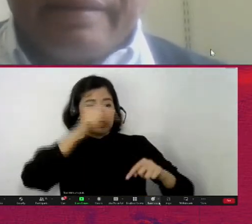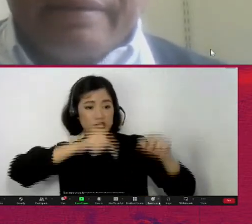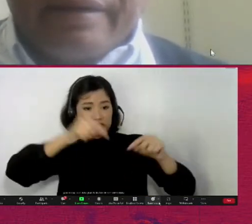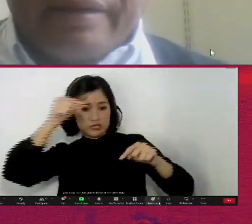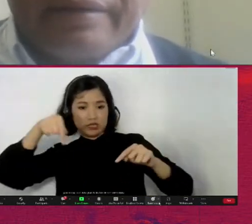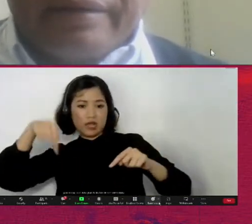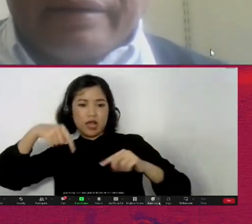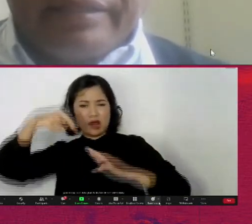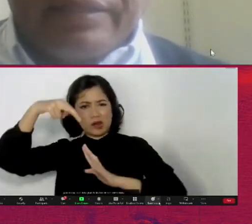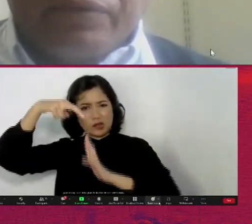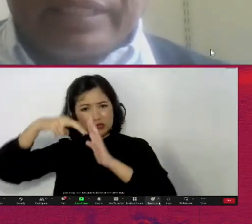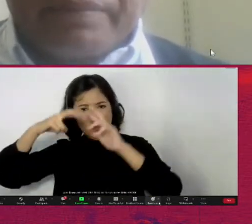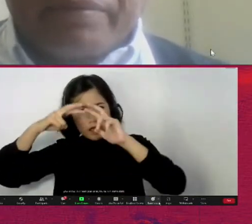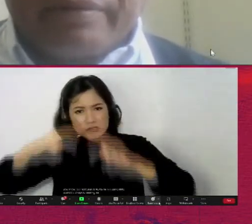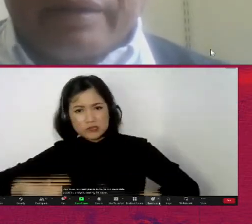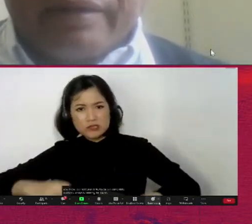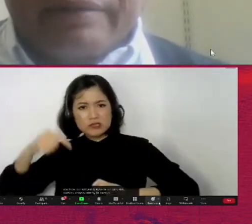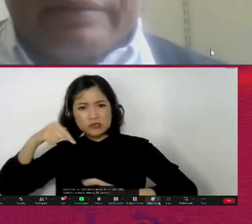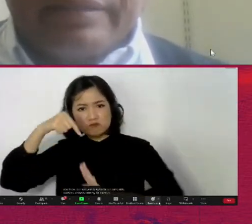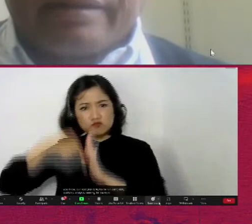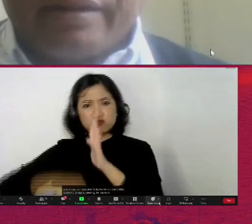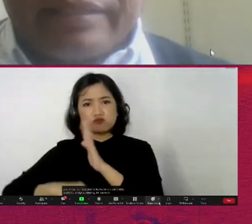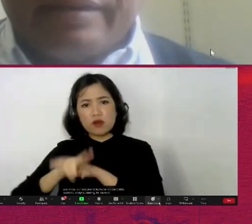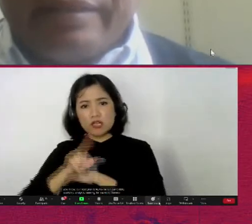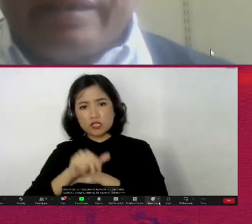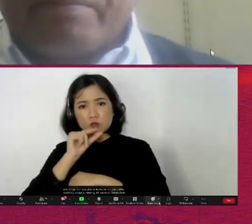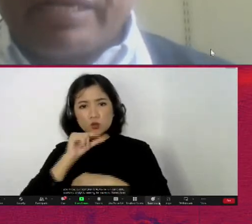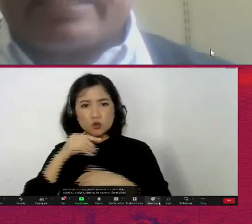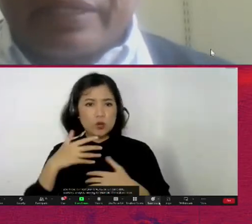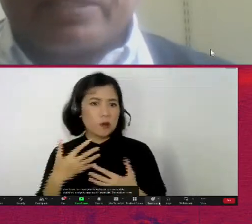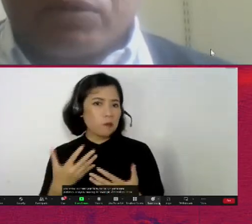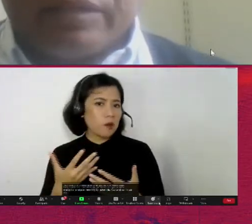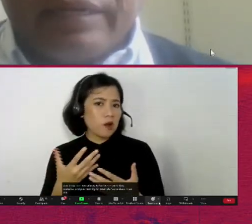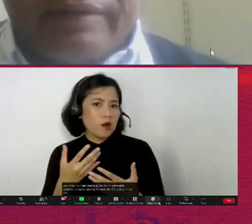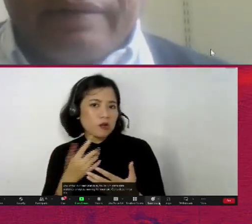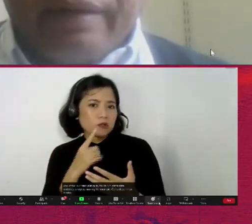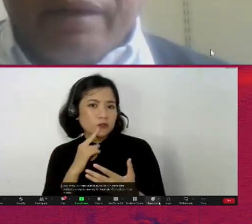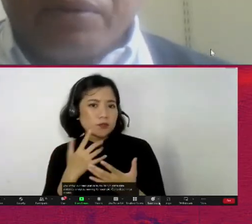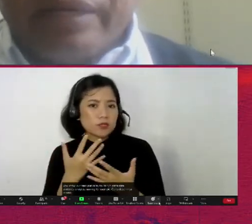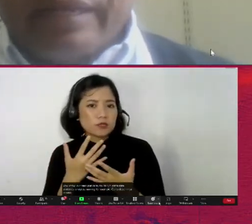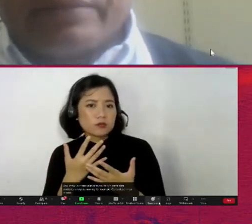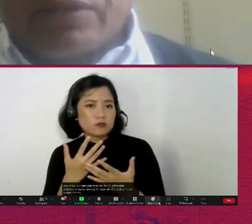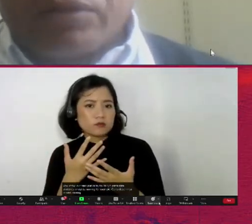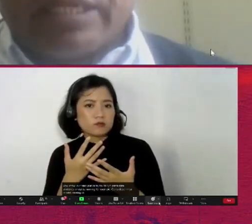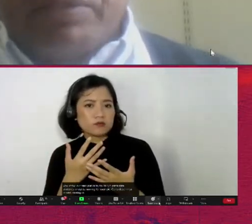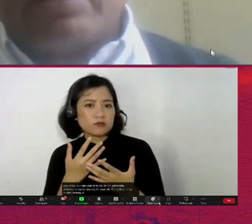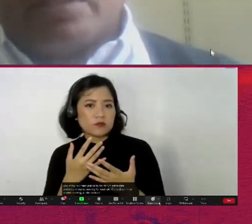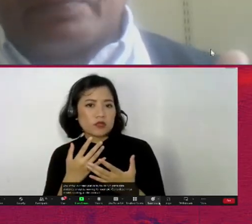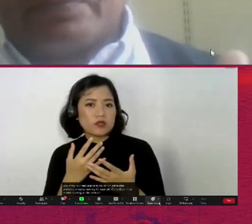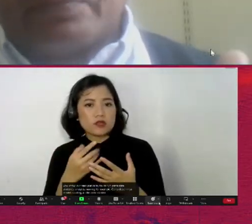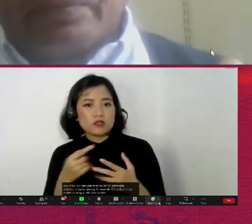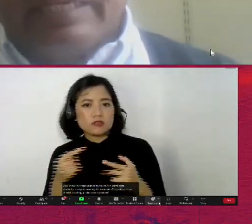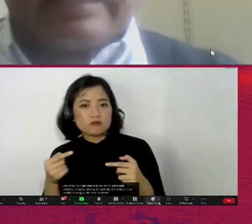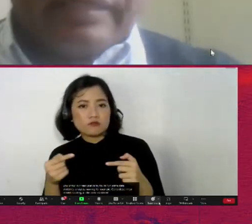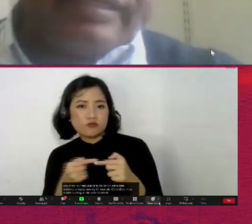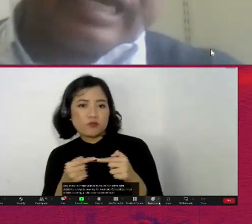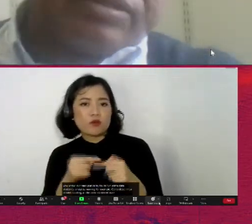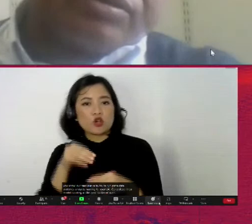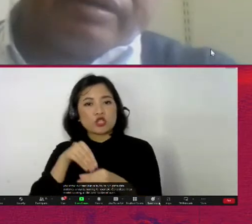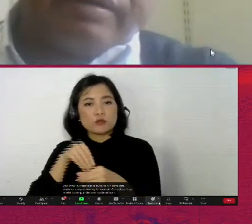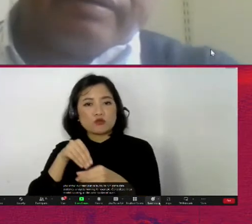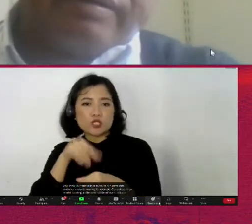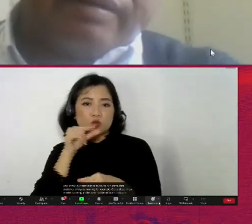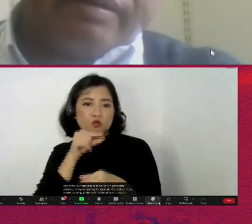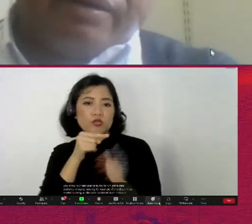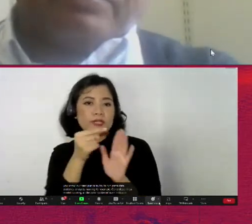analysis, running, for example, generalized linear mixed effect model, looking at the contribution of each